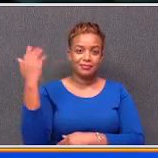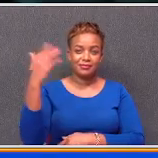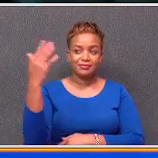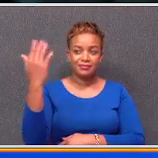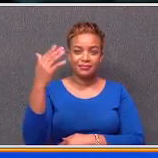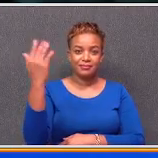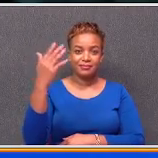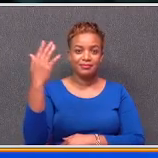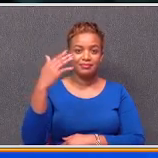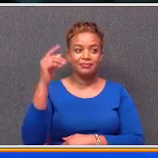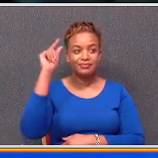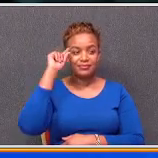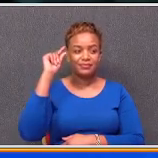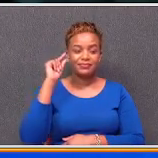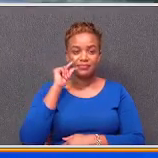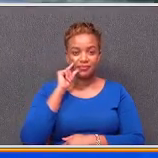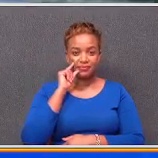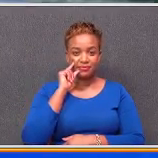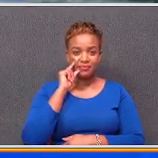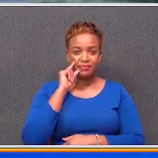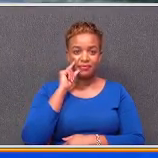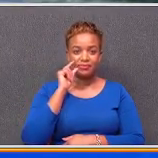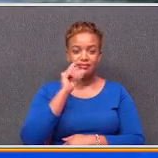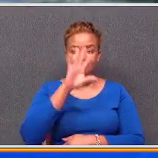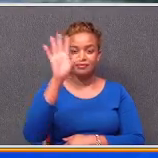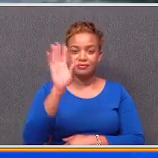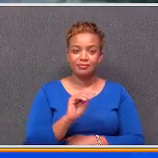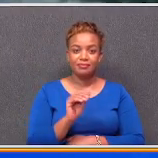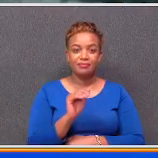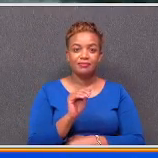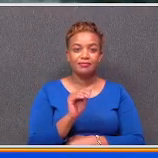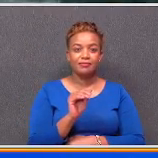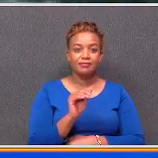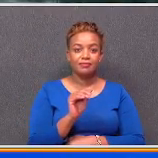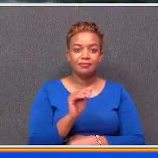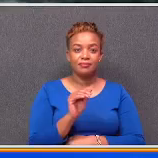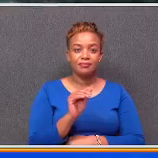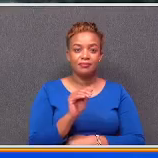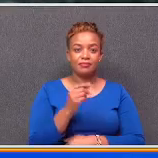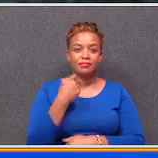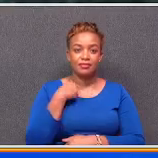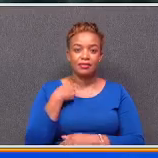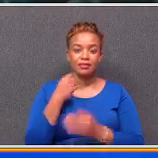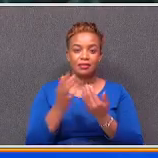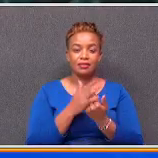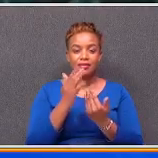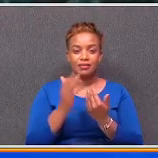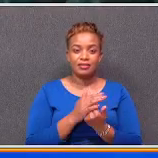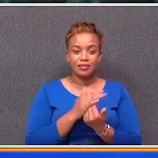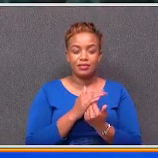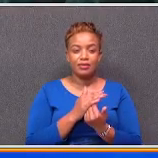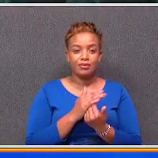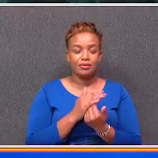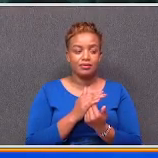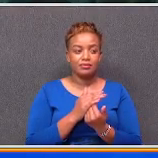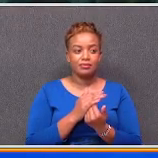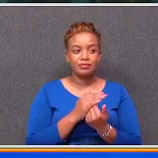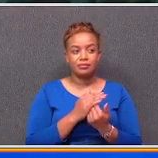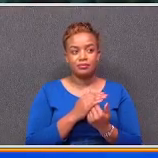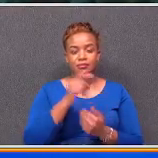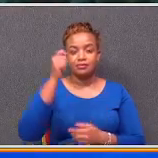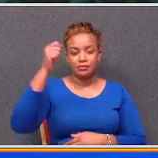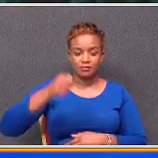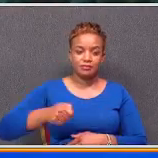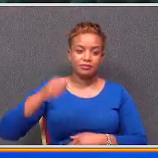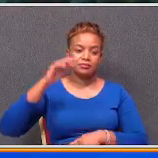join the movement. So join the movement of Africans Rising. What drives me, I care about human rights, I care about justice, I care about